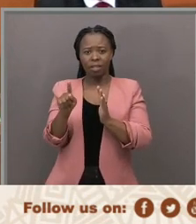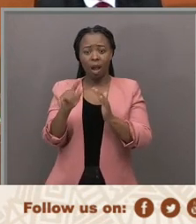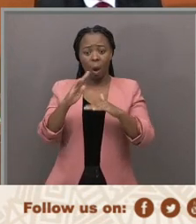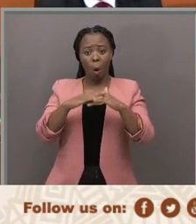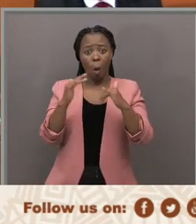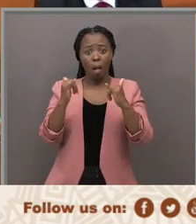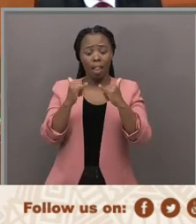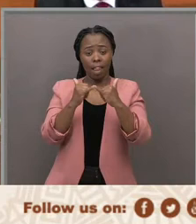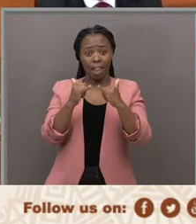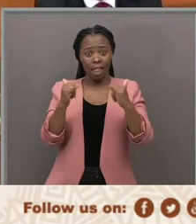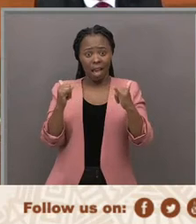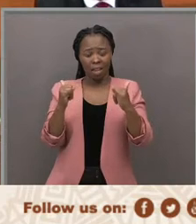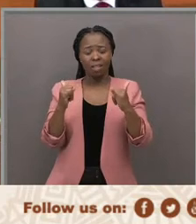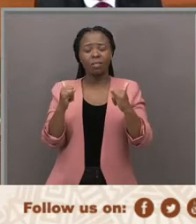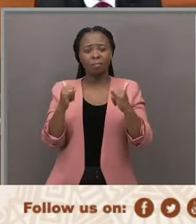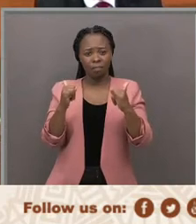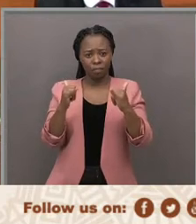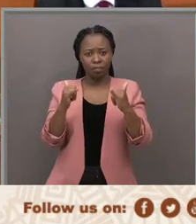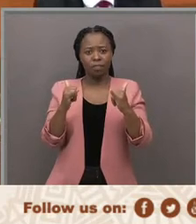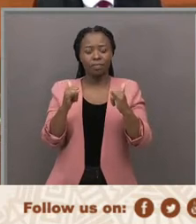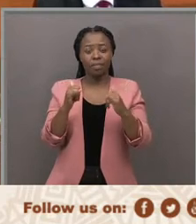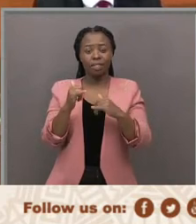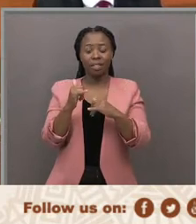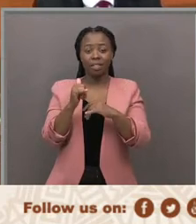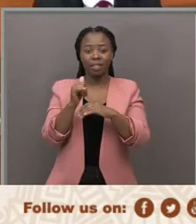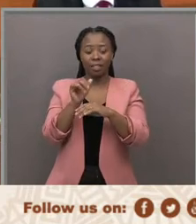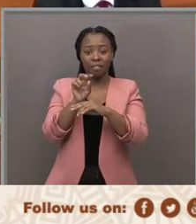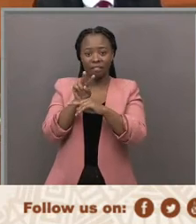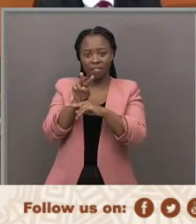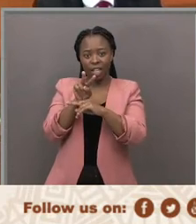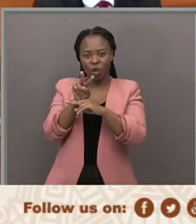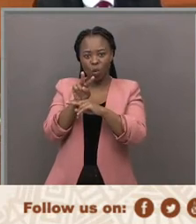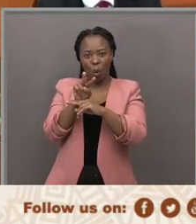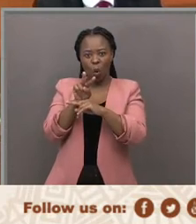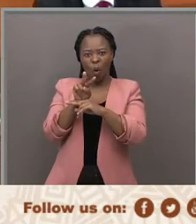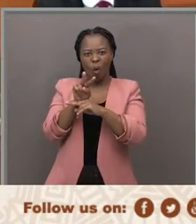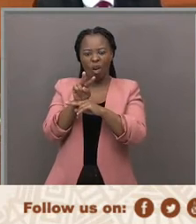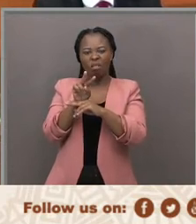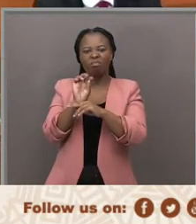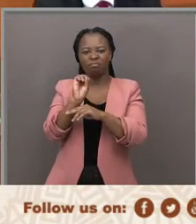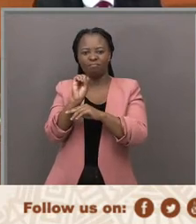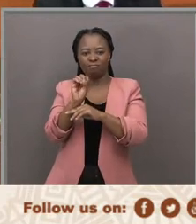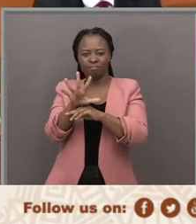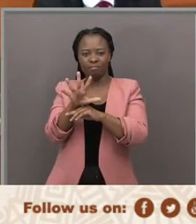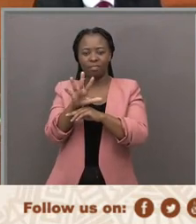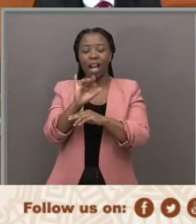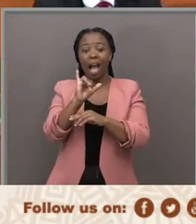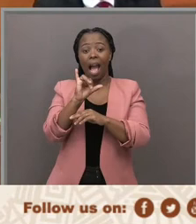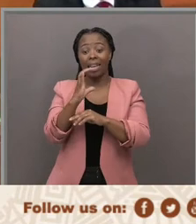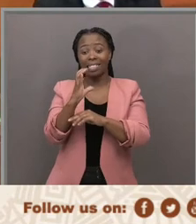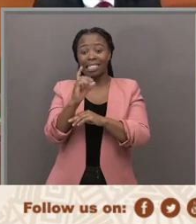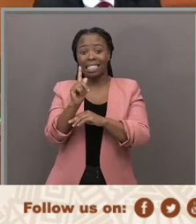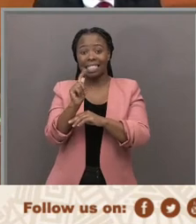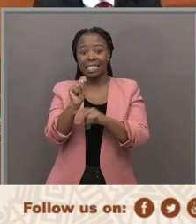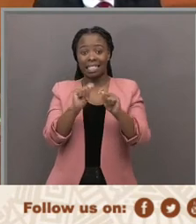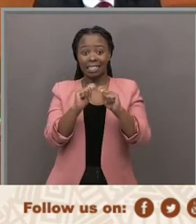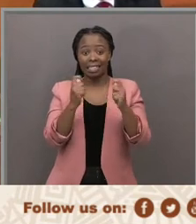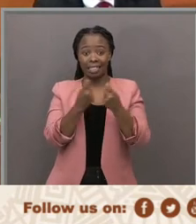should switch on their videos. The ICT team needs to...